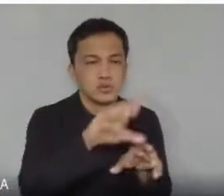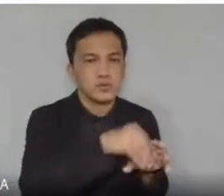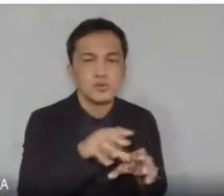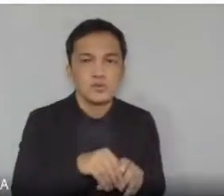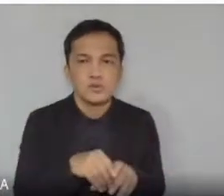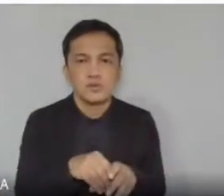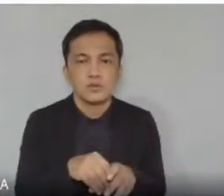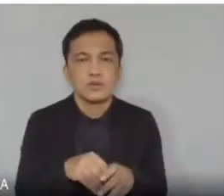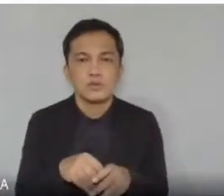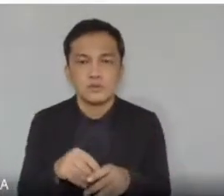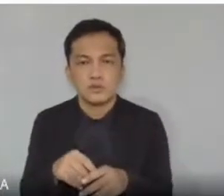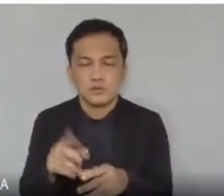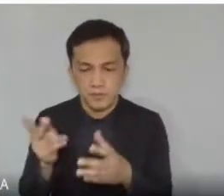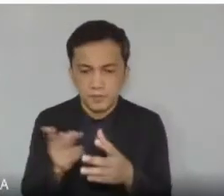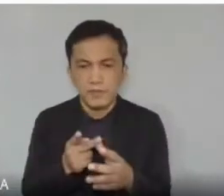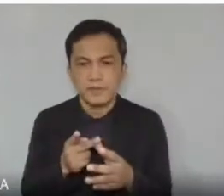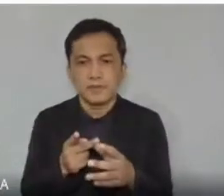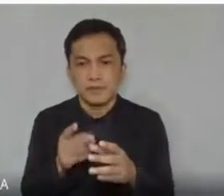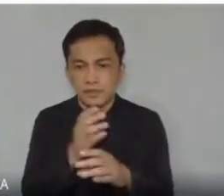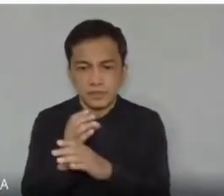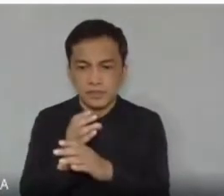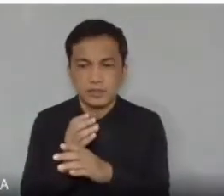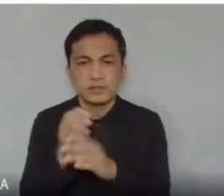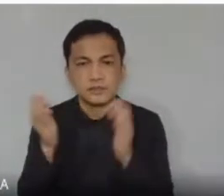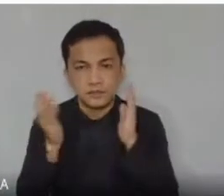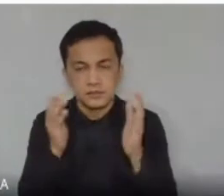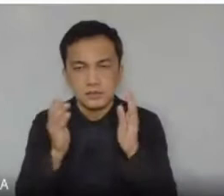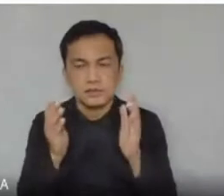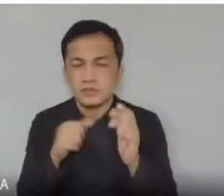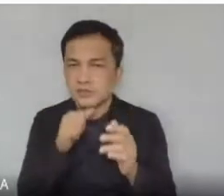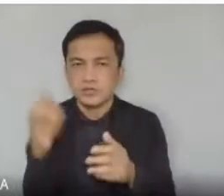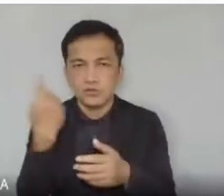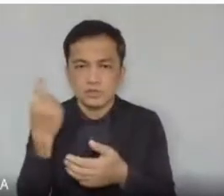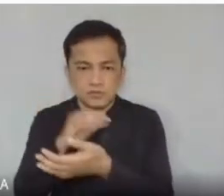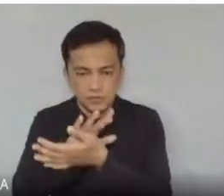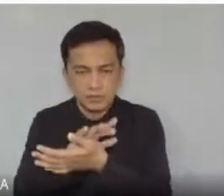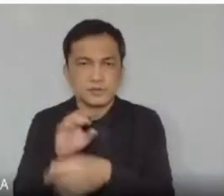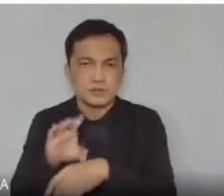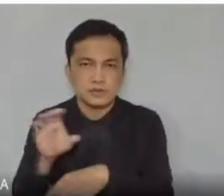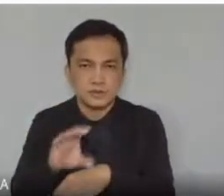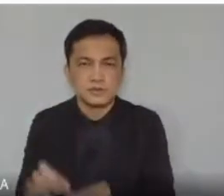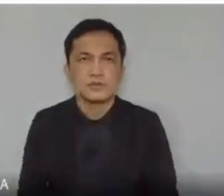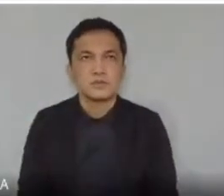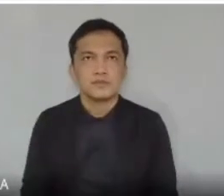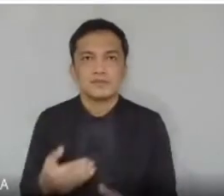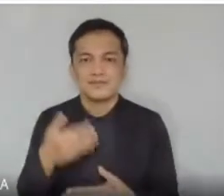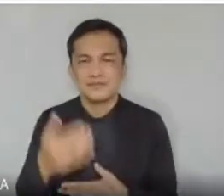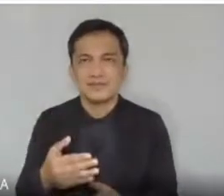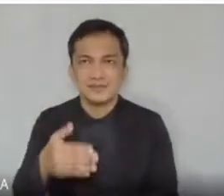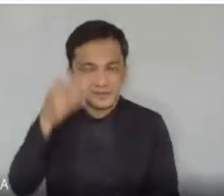Of course, we have to monitor demand, find out the satisfaction of those who use